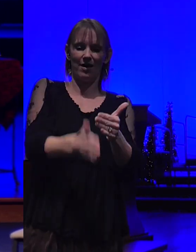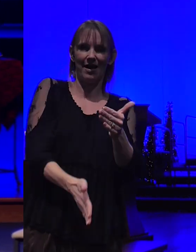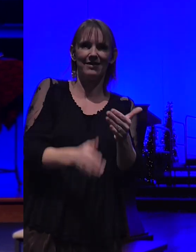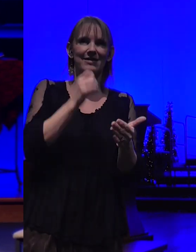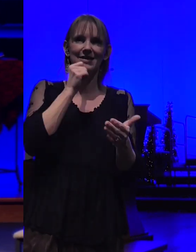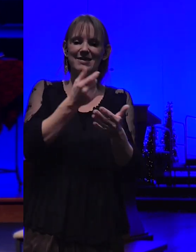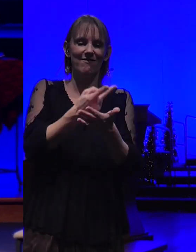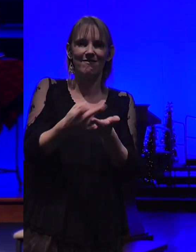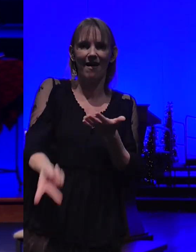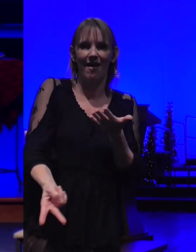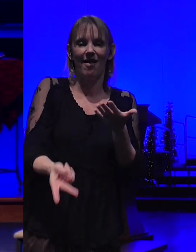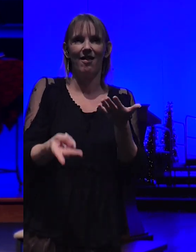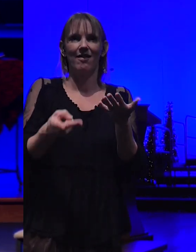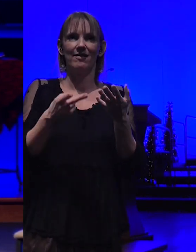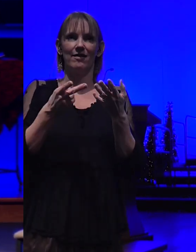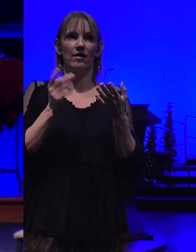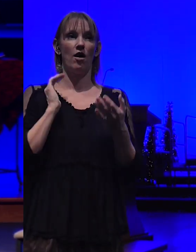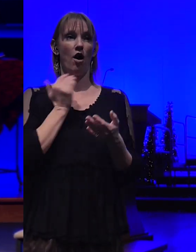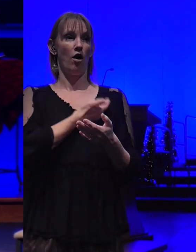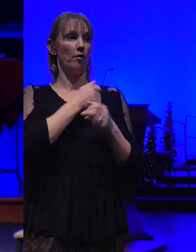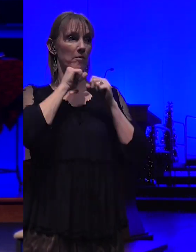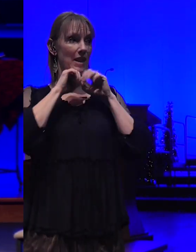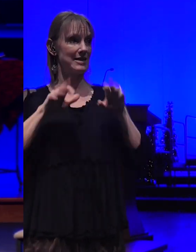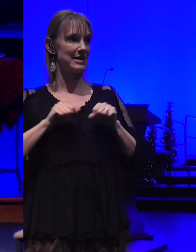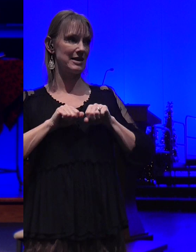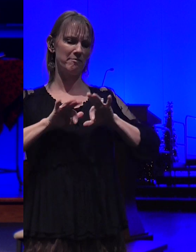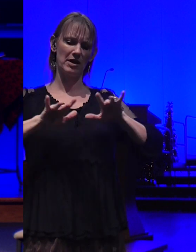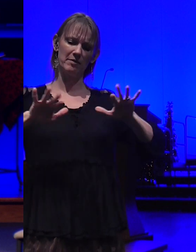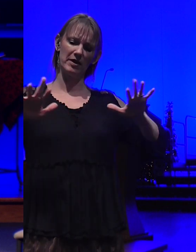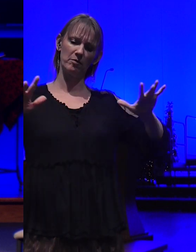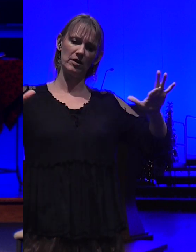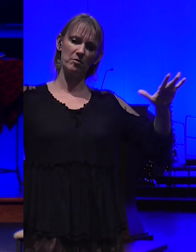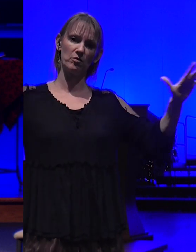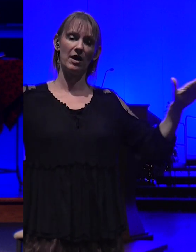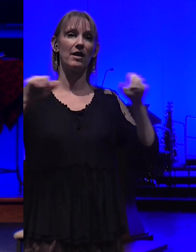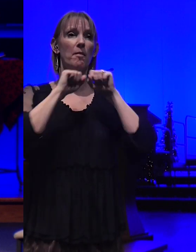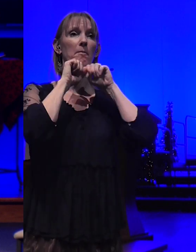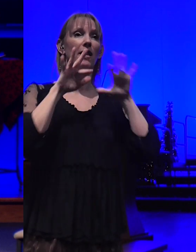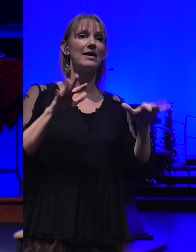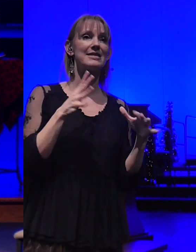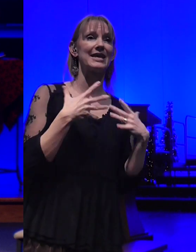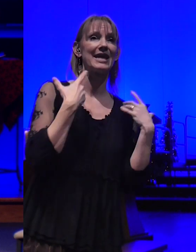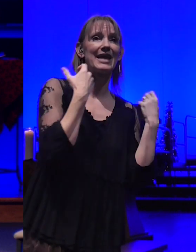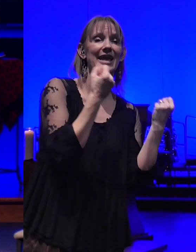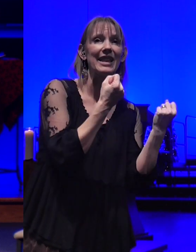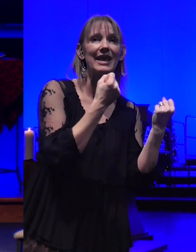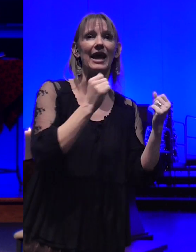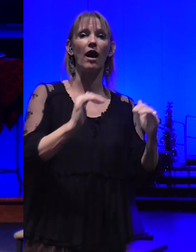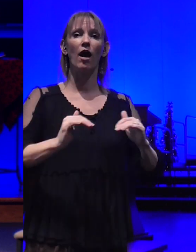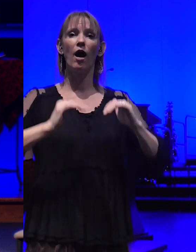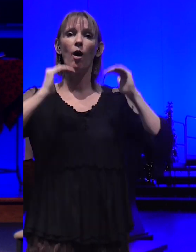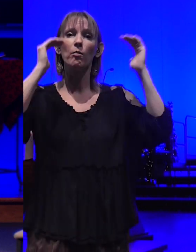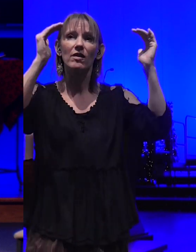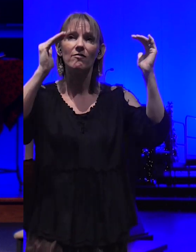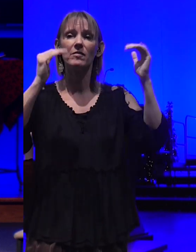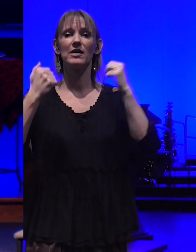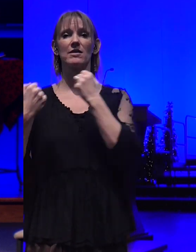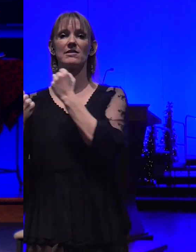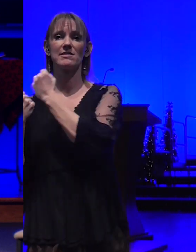give. It spreads blessings in so many ways, blessings of healing, upliftment,